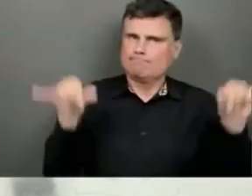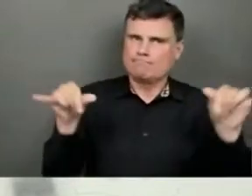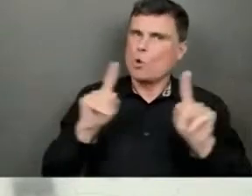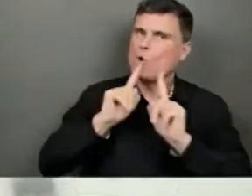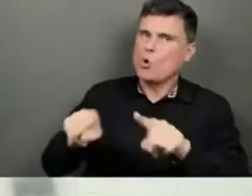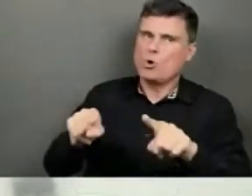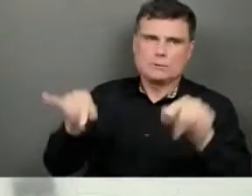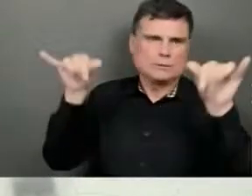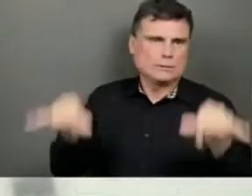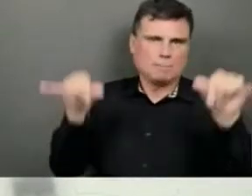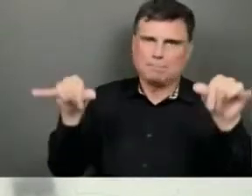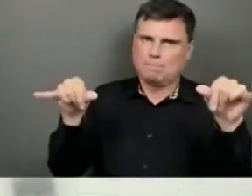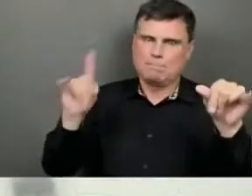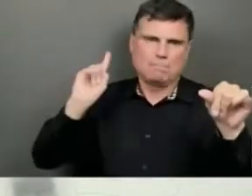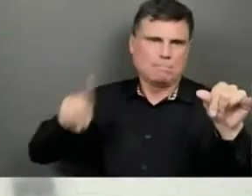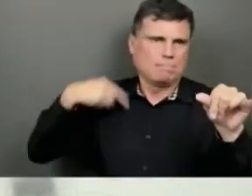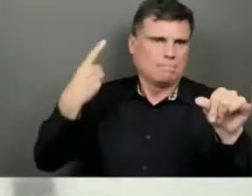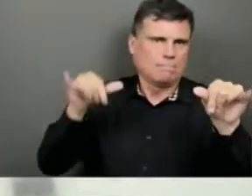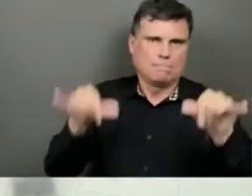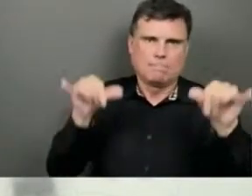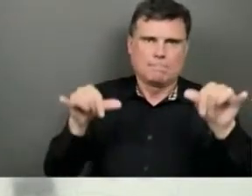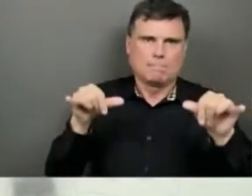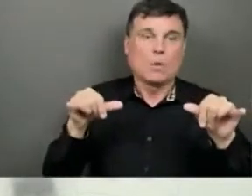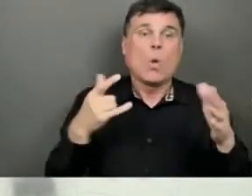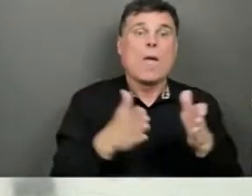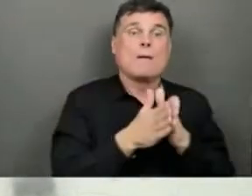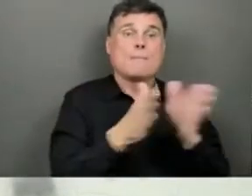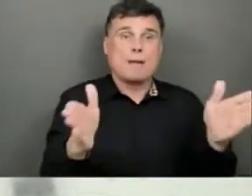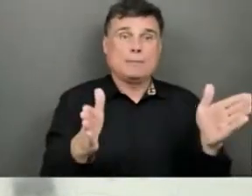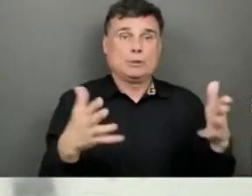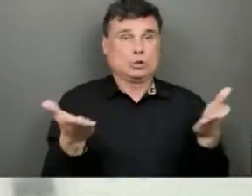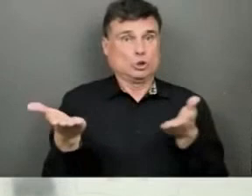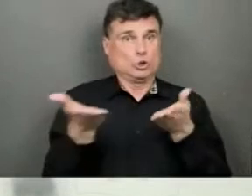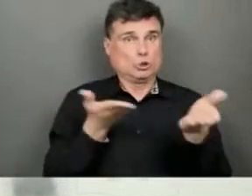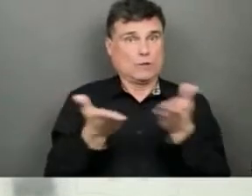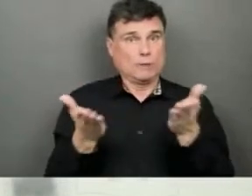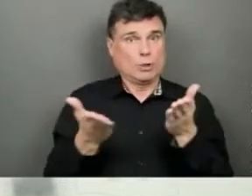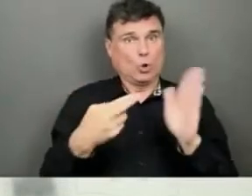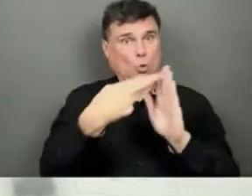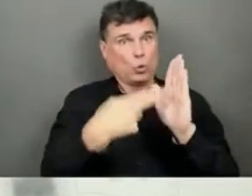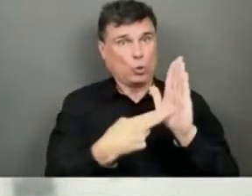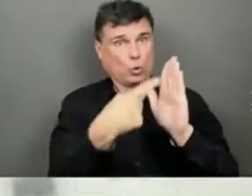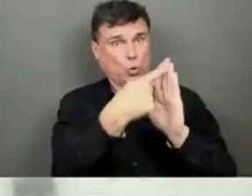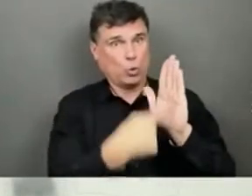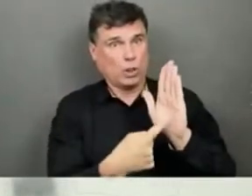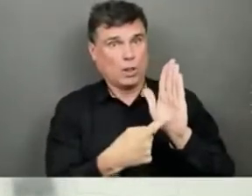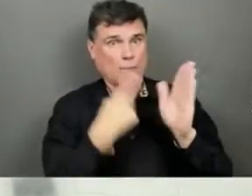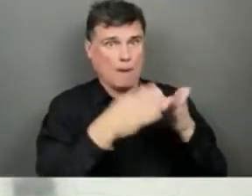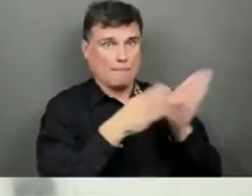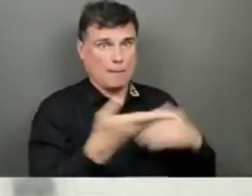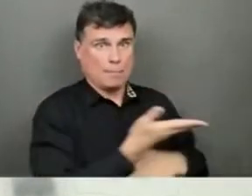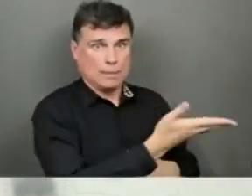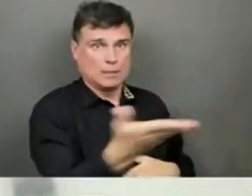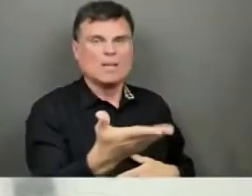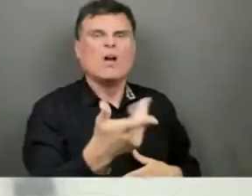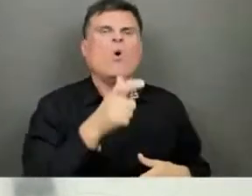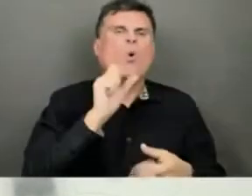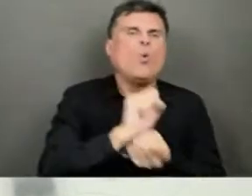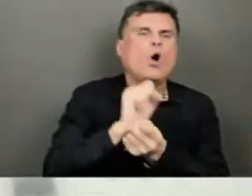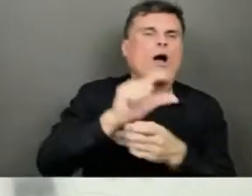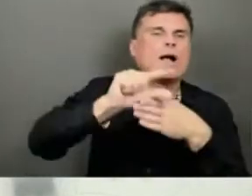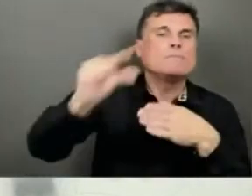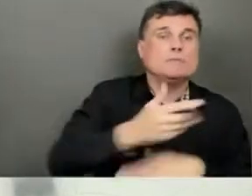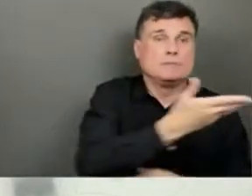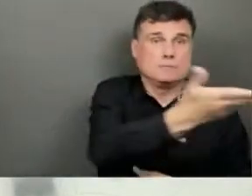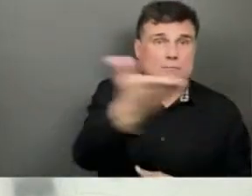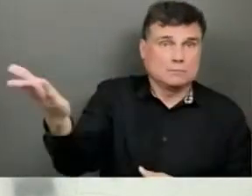the change today was for the public service, right? Not for the healthcare system. The requirement to be vaccinated continues in the healthcare system, and